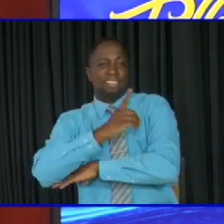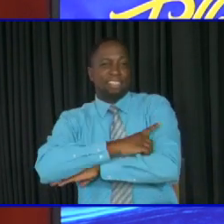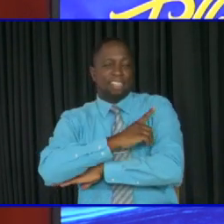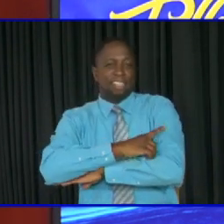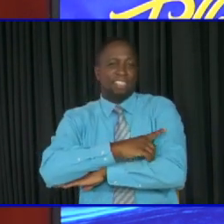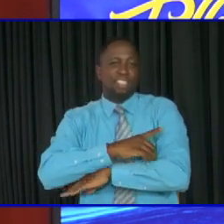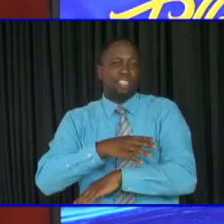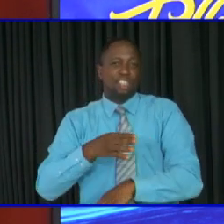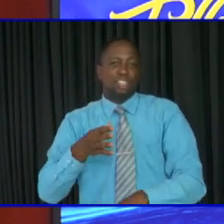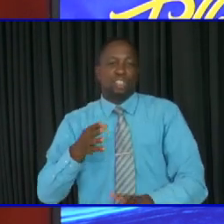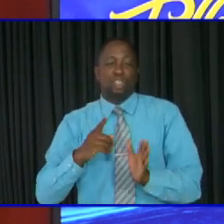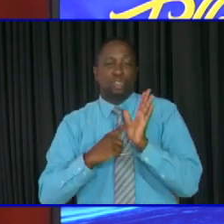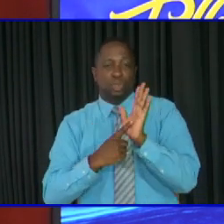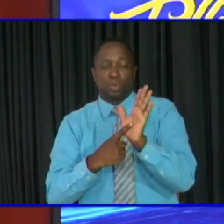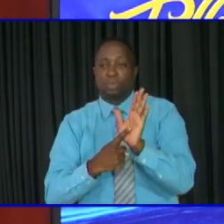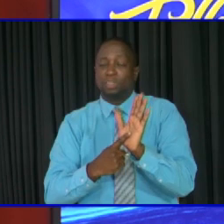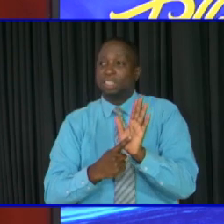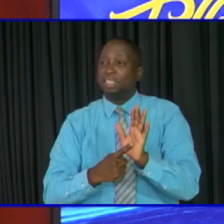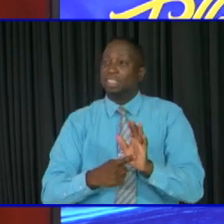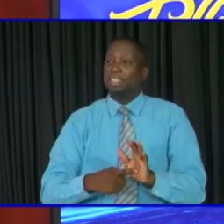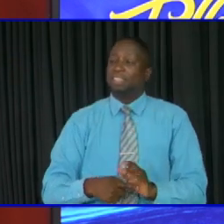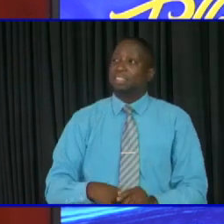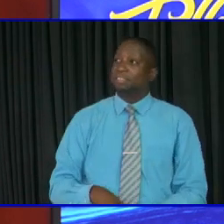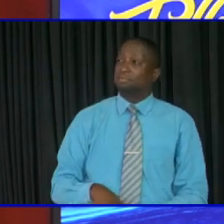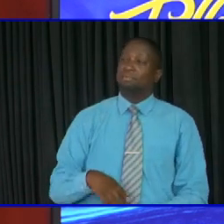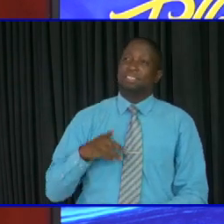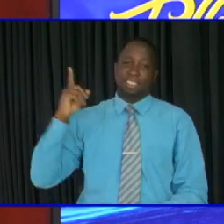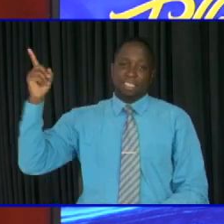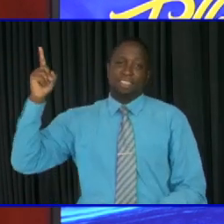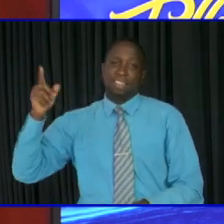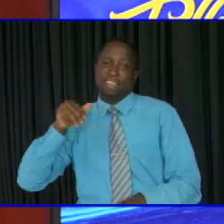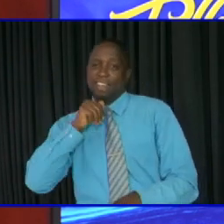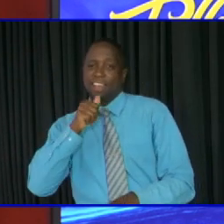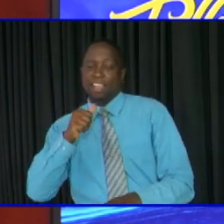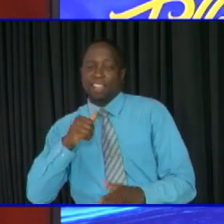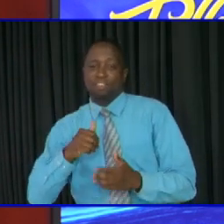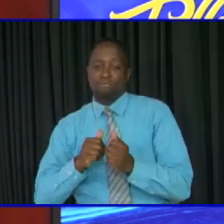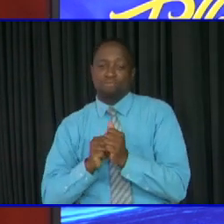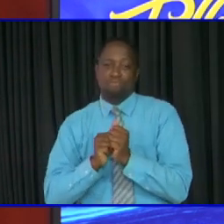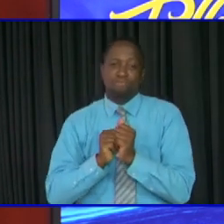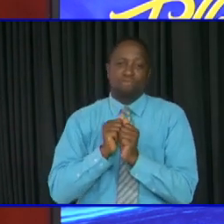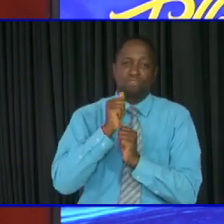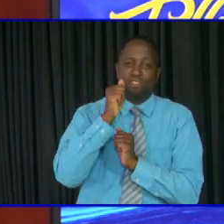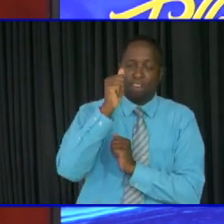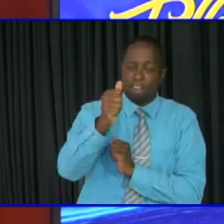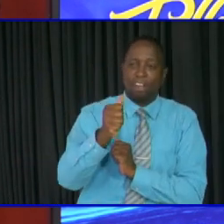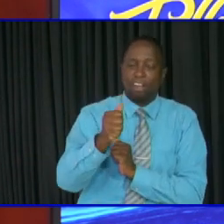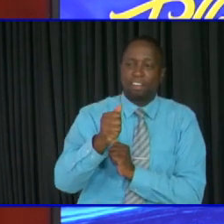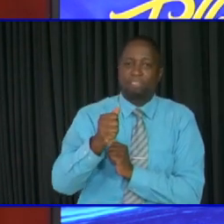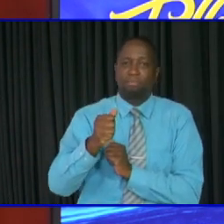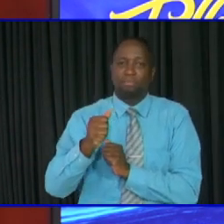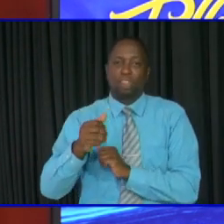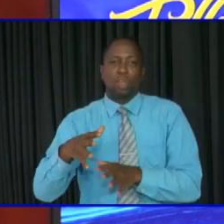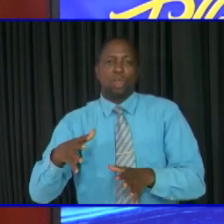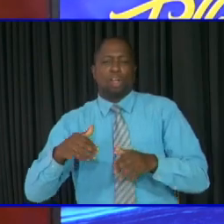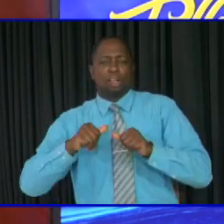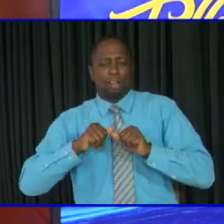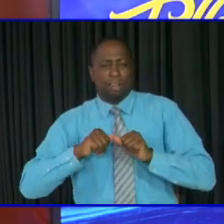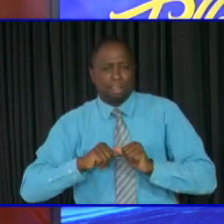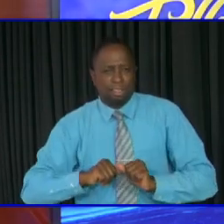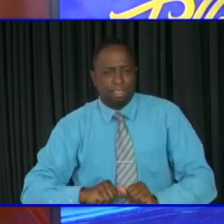summer is not far away.